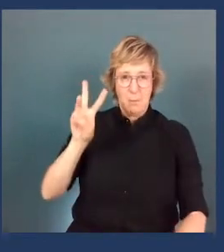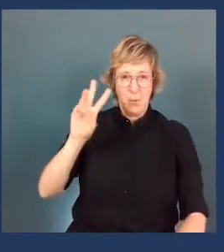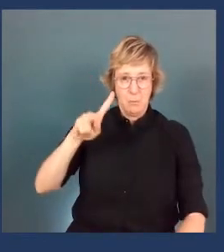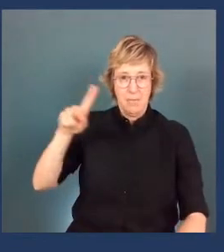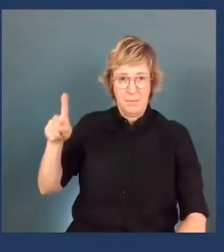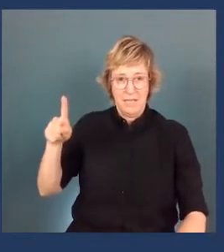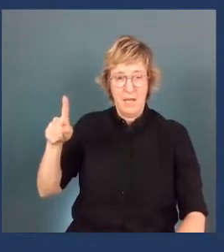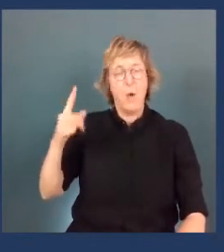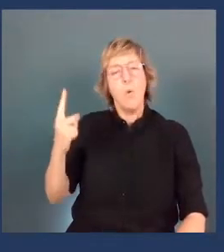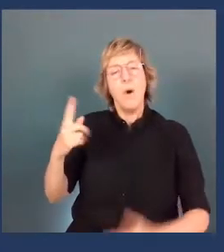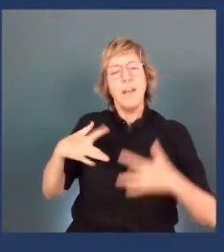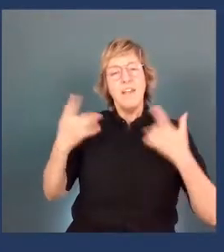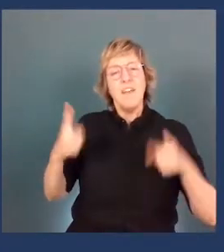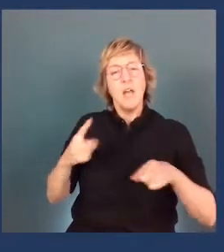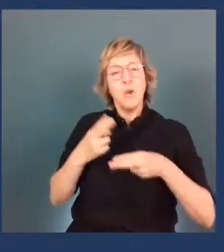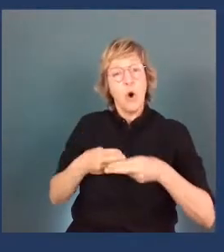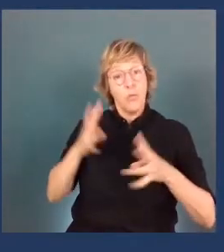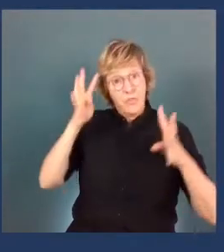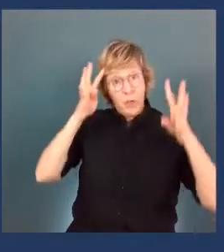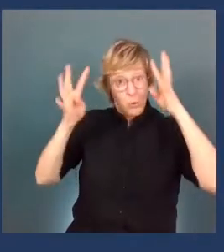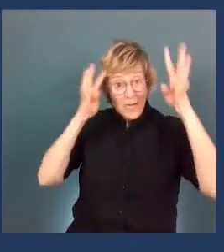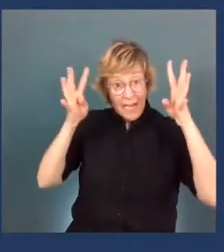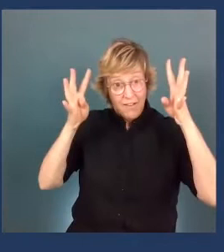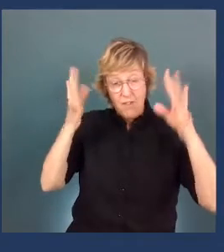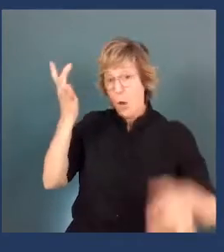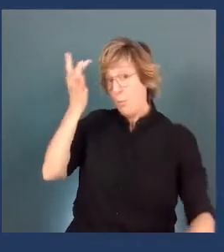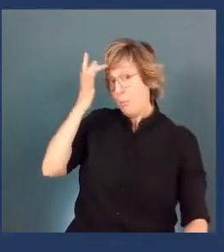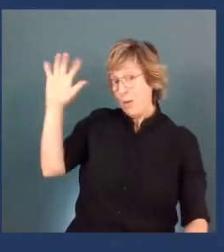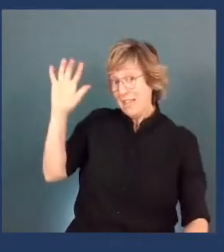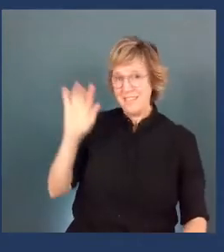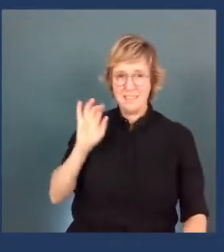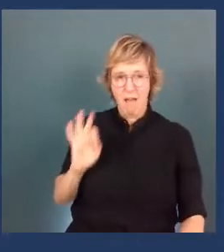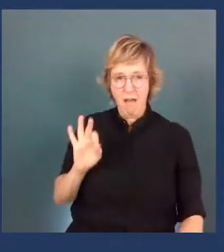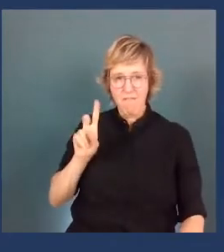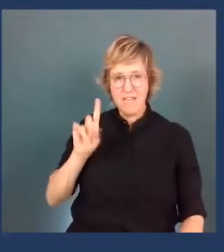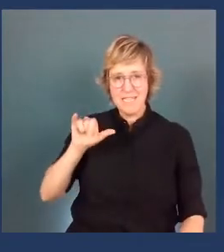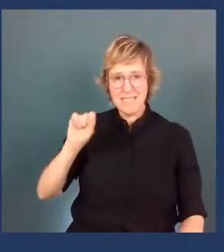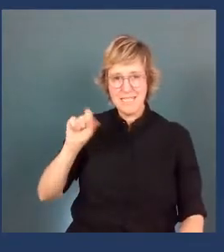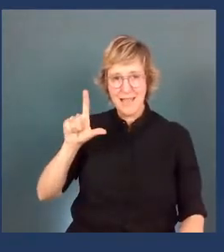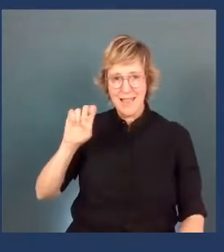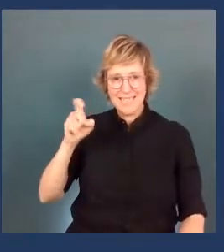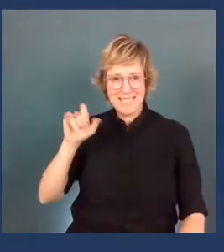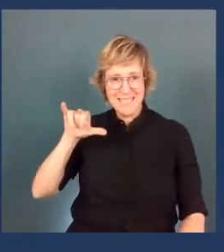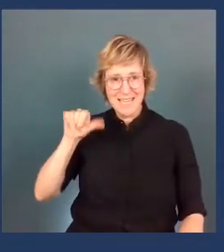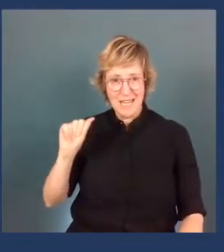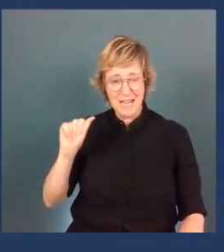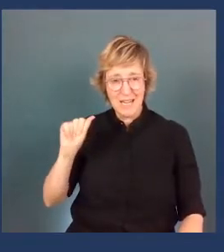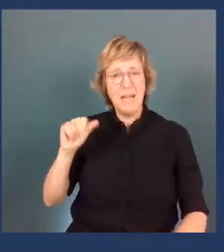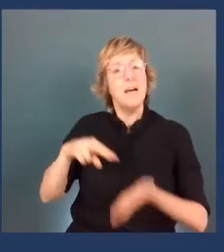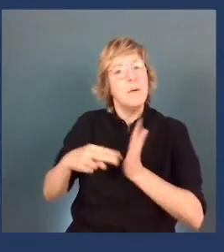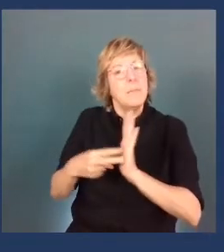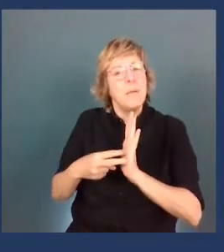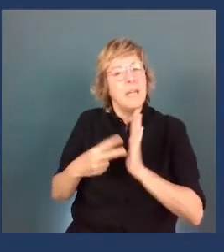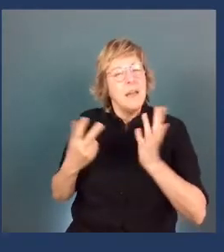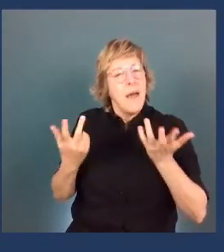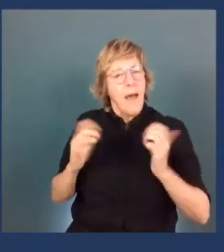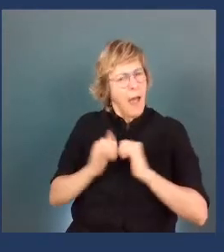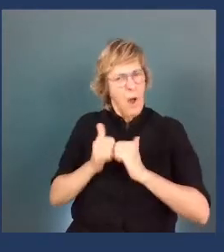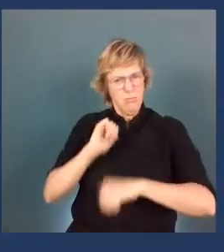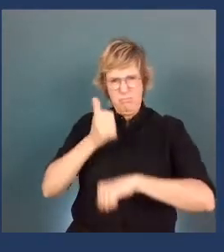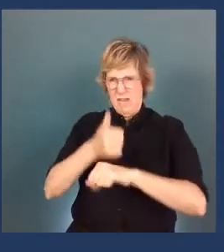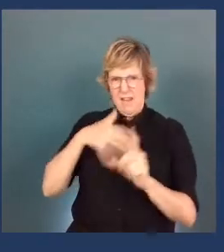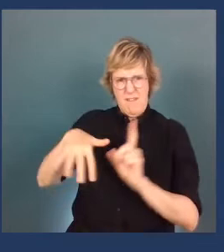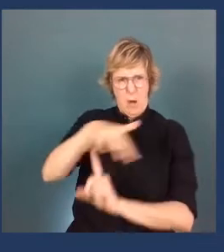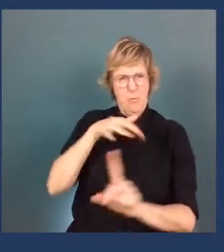called The Creative Brilliance of Dyslexia. And this was to educate people on how do you create an environment where